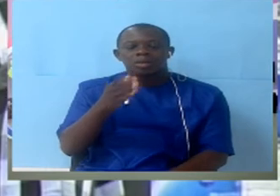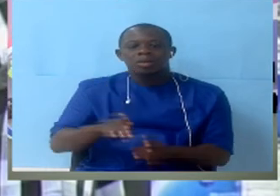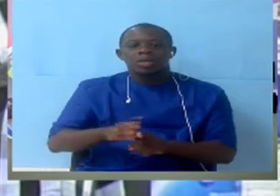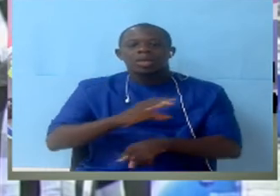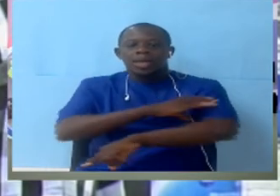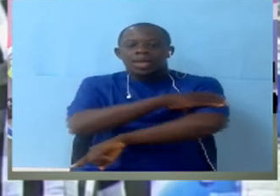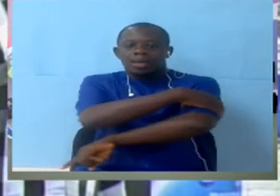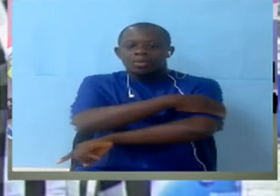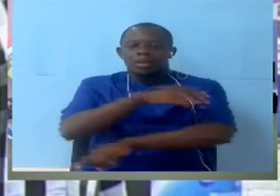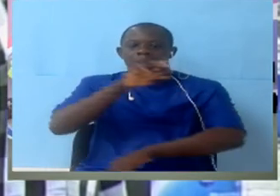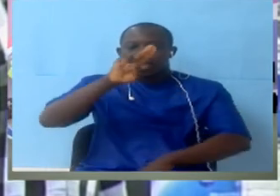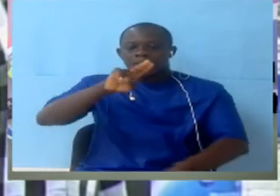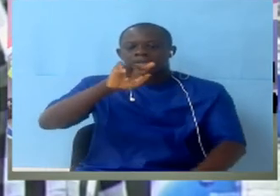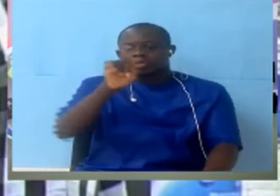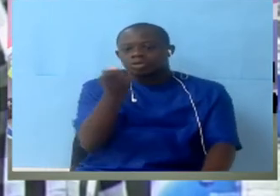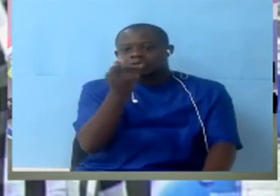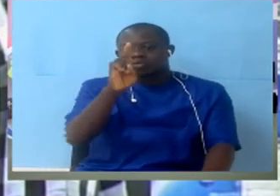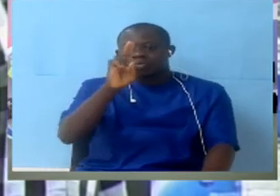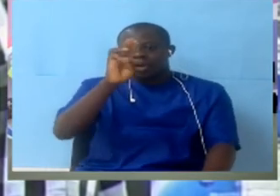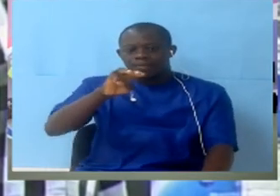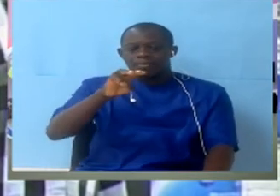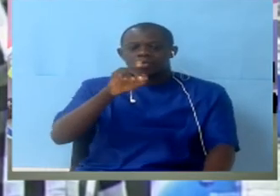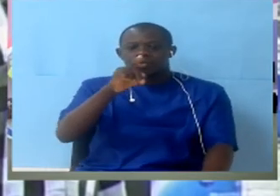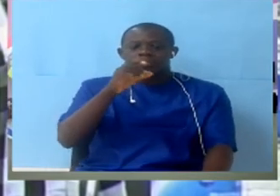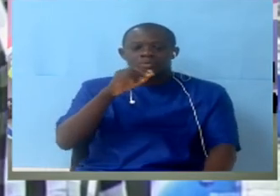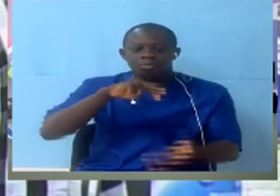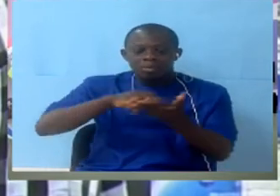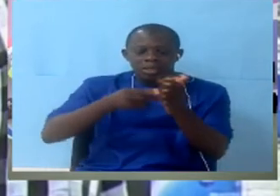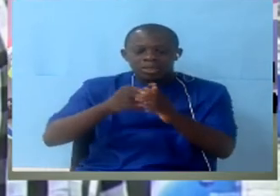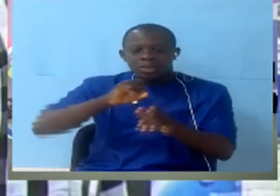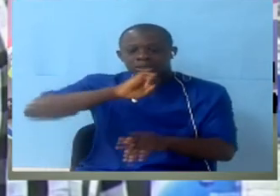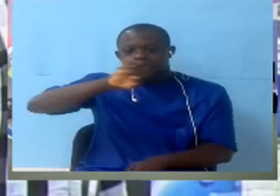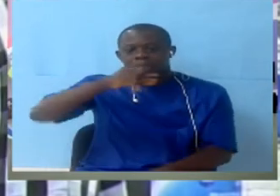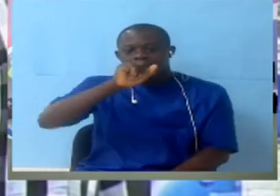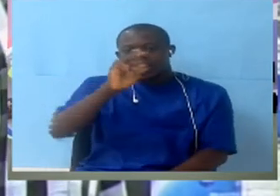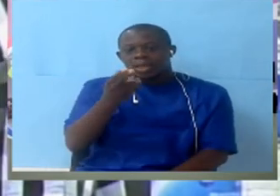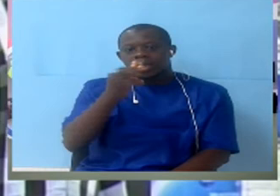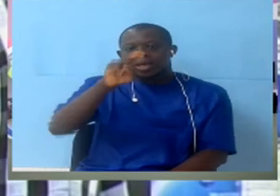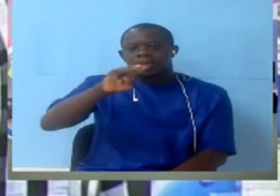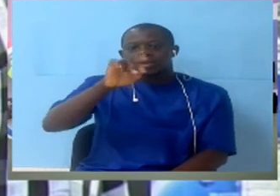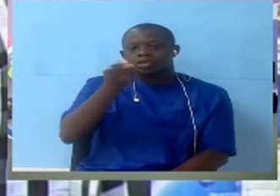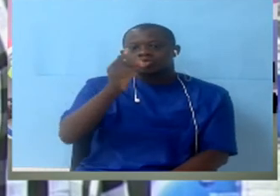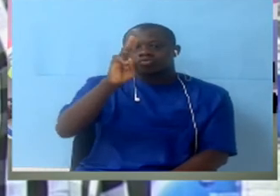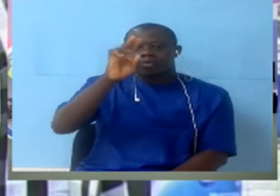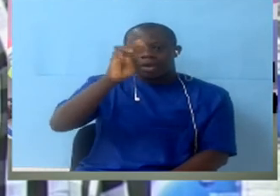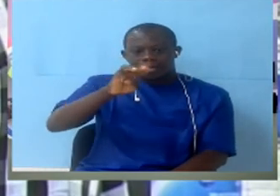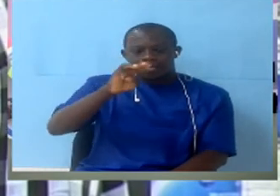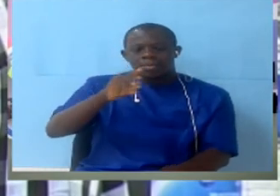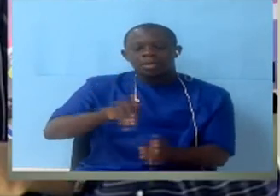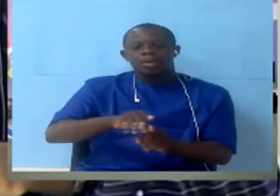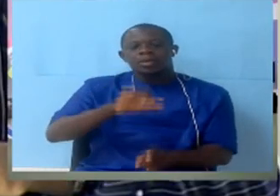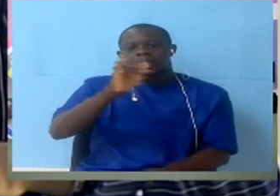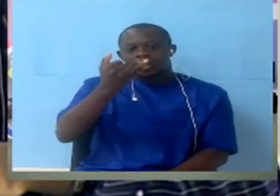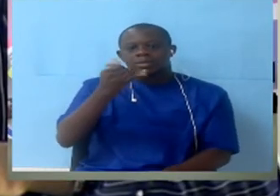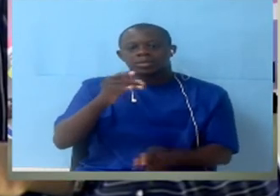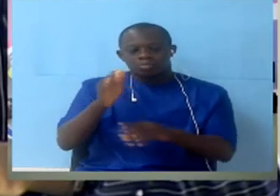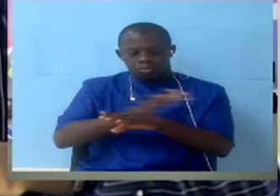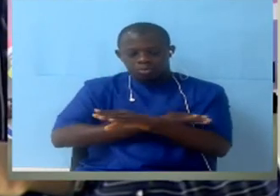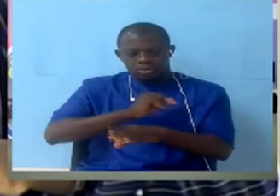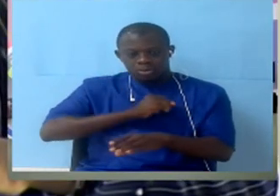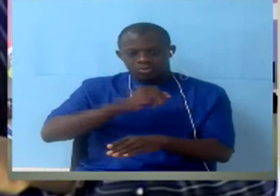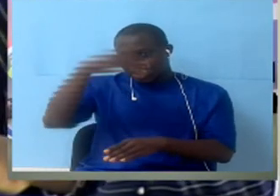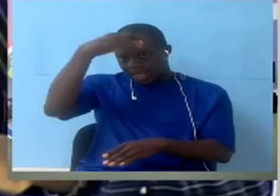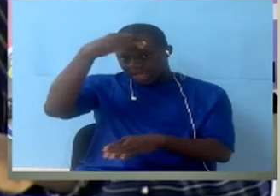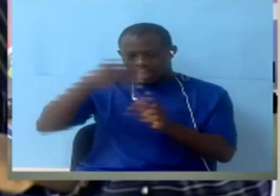Gom. Captain Gom. You mean Jangom? Jangom. Yes, Jangom. Jangom, yeah. Jangom. He was head of military police at the